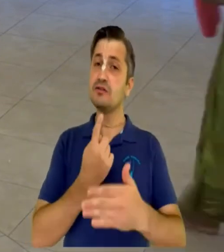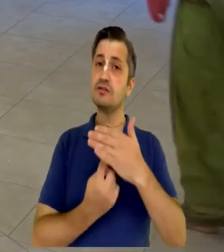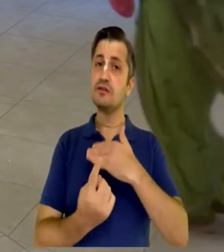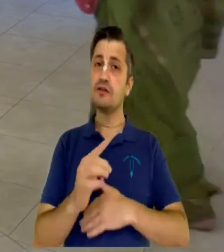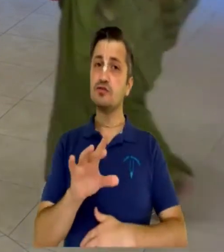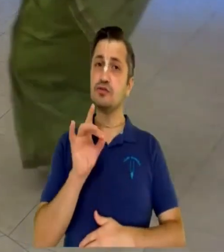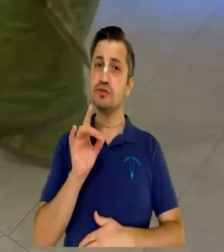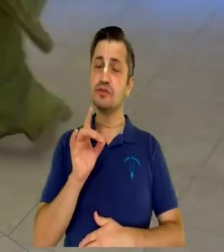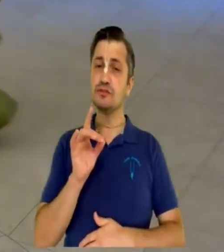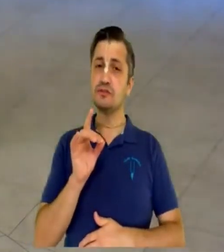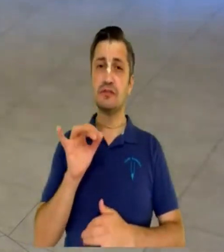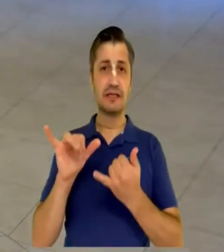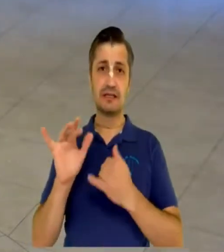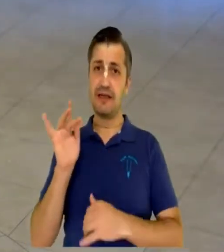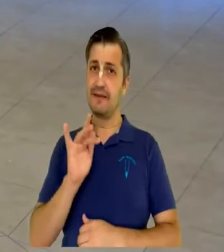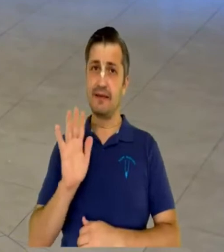entity